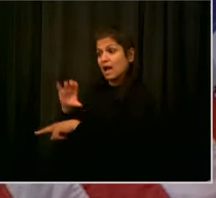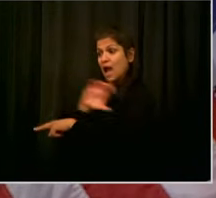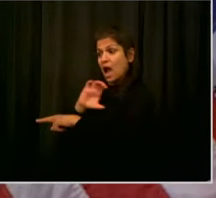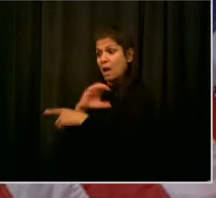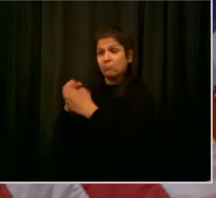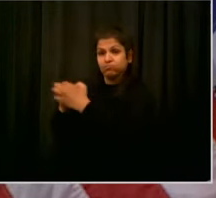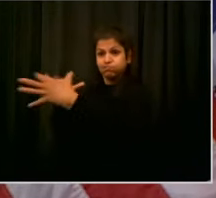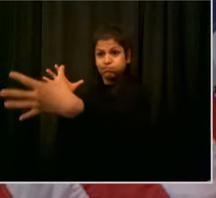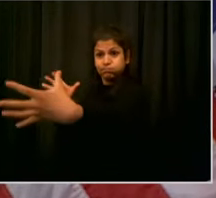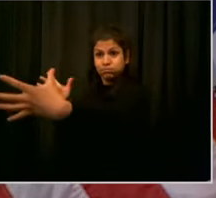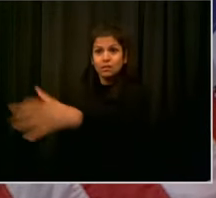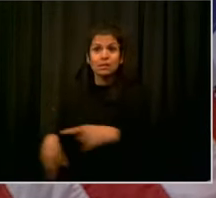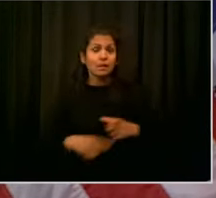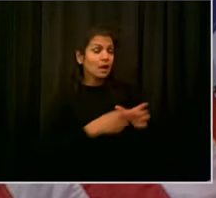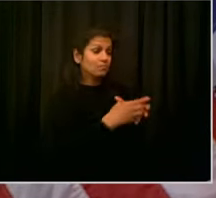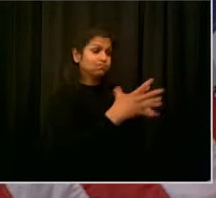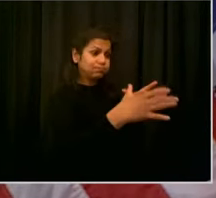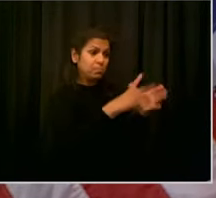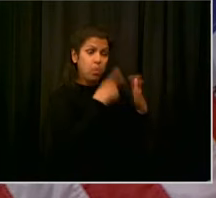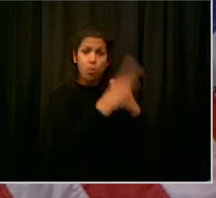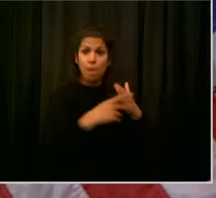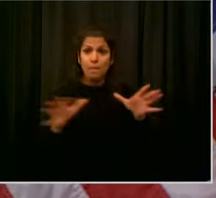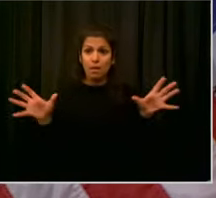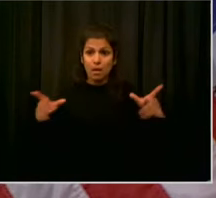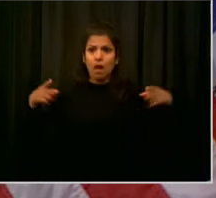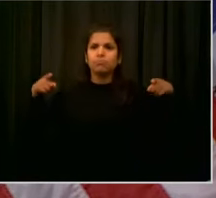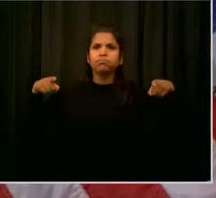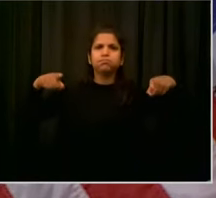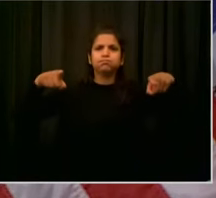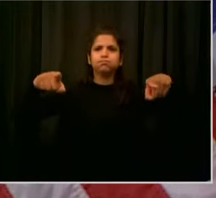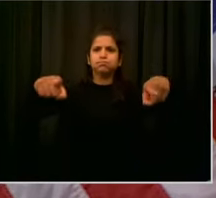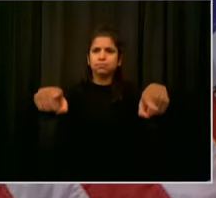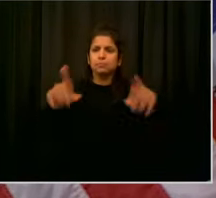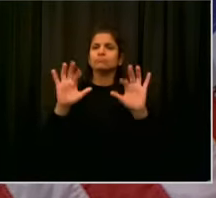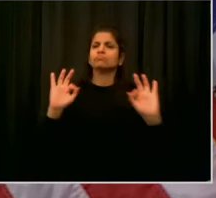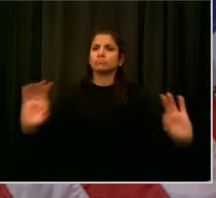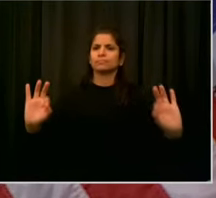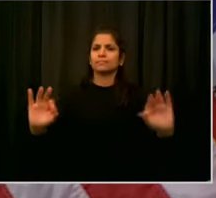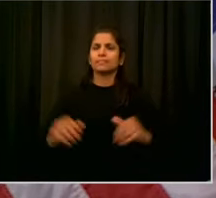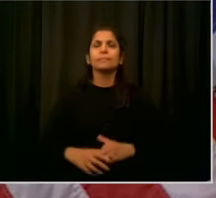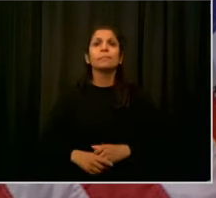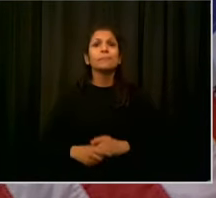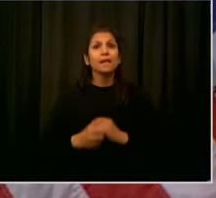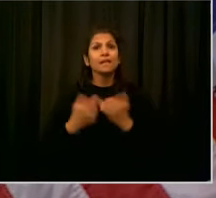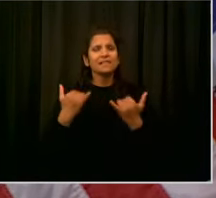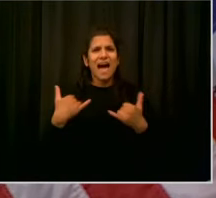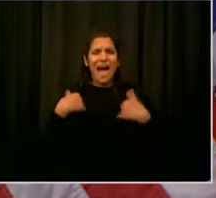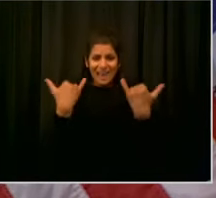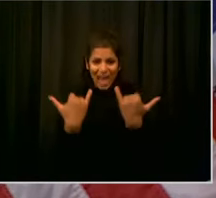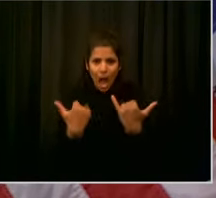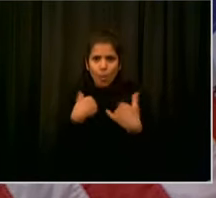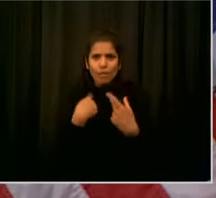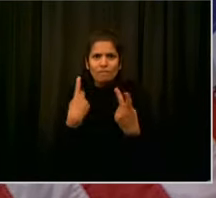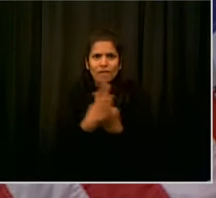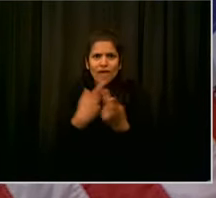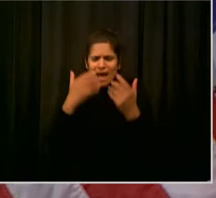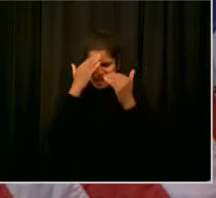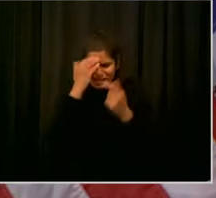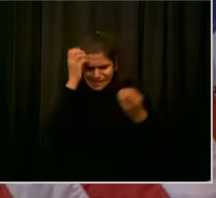So we have to figure out how to do both. Now, over these last days, we've asked a lot of the men and women of the